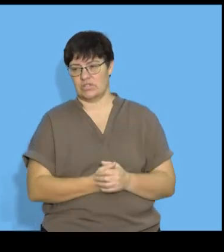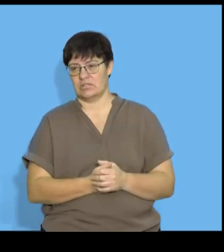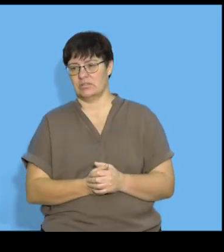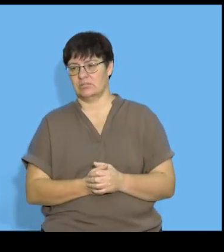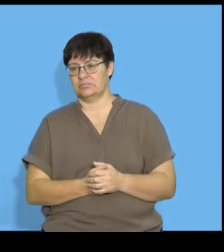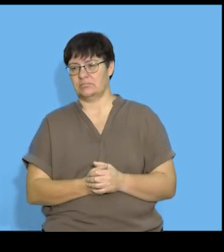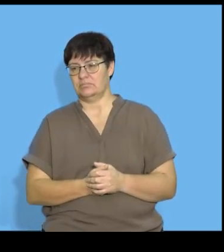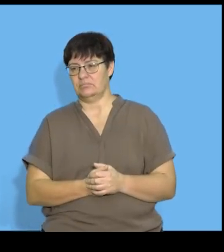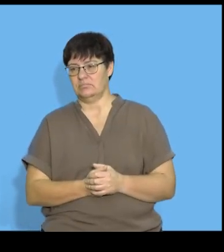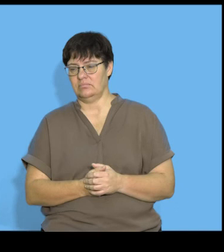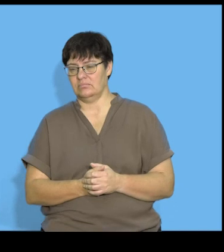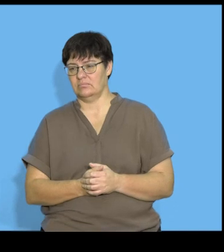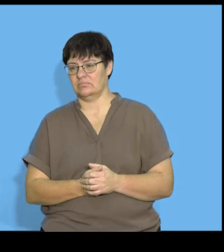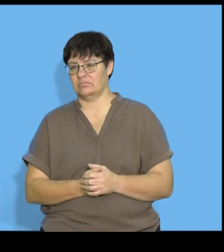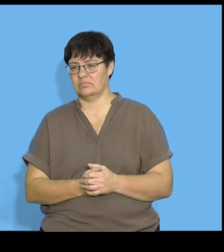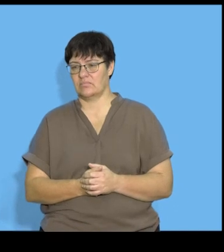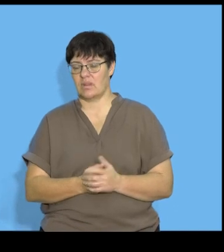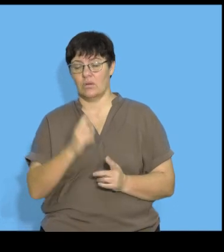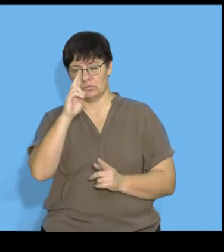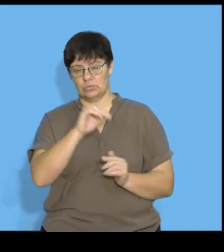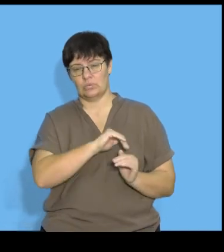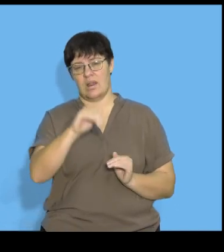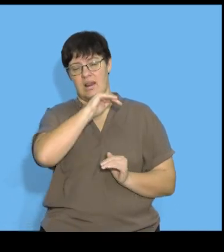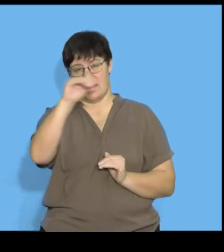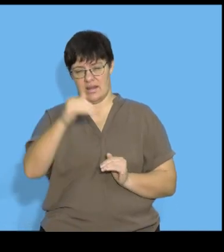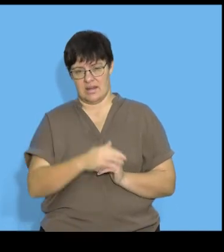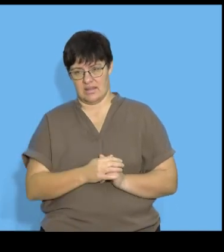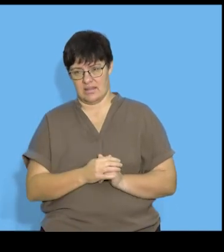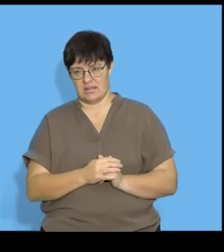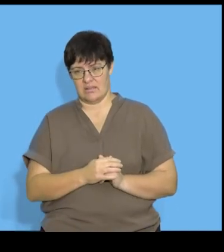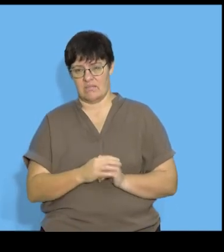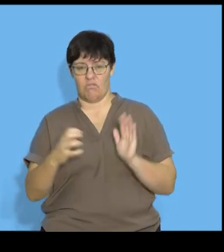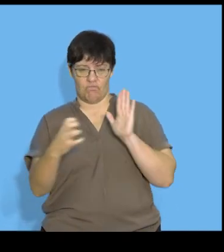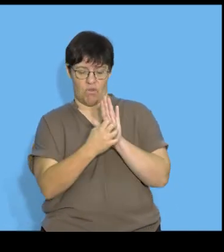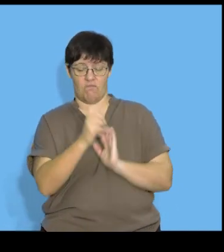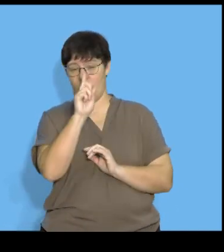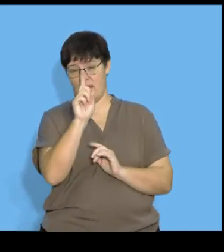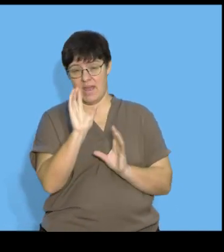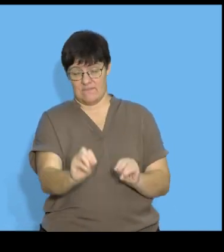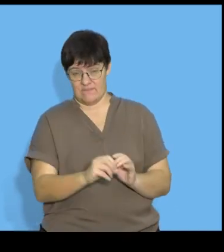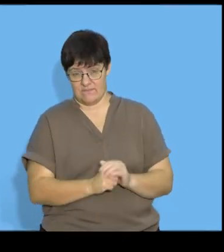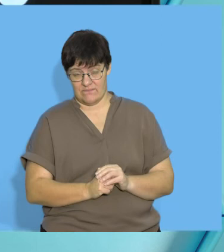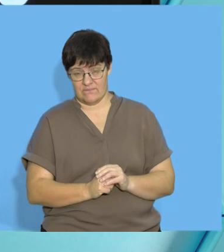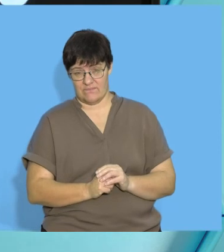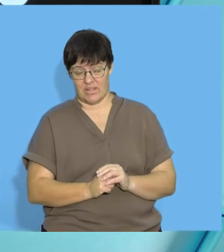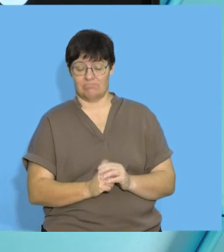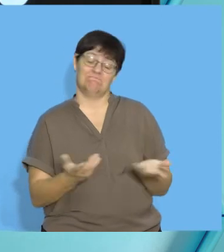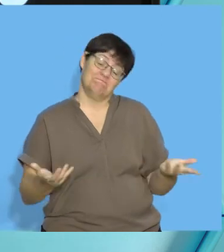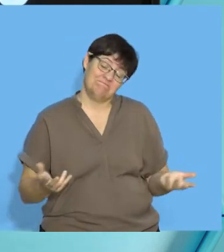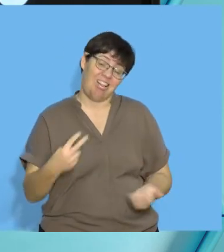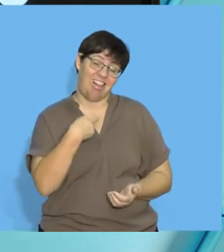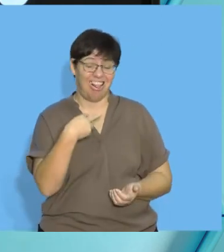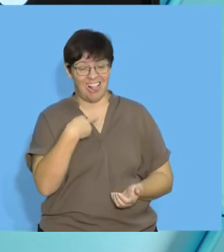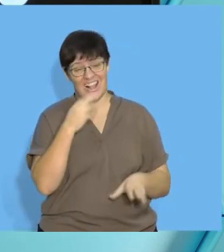put 2 line graphs on the 1 graph. Okay, guys, I'm afraid that's all we have time